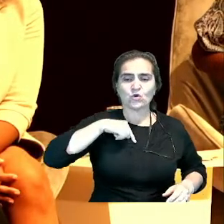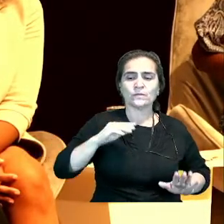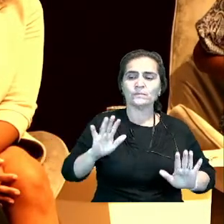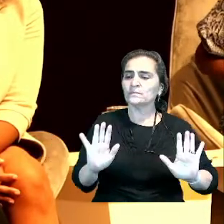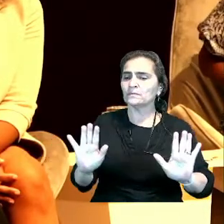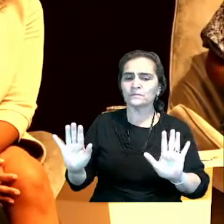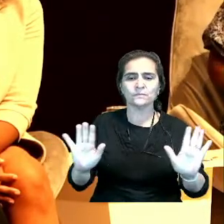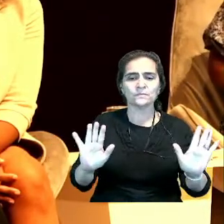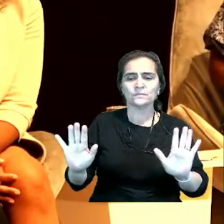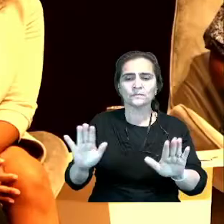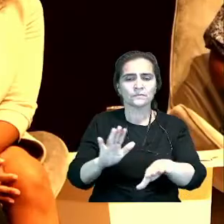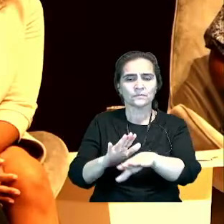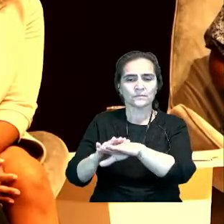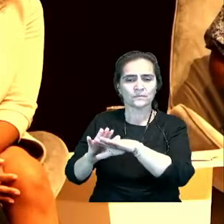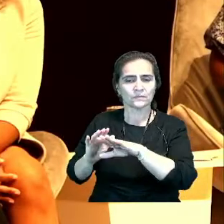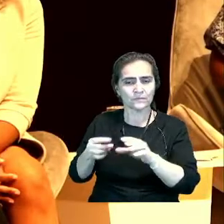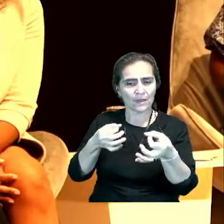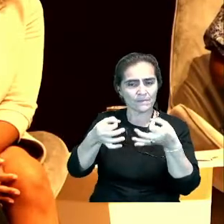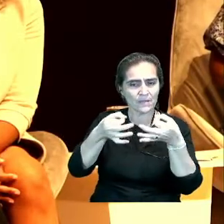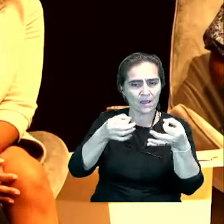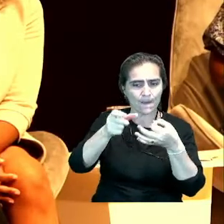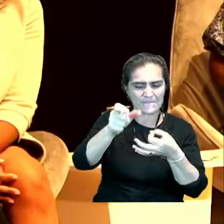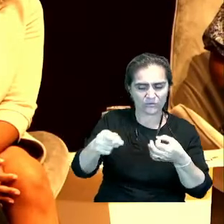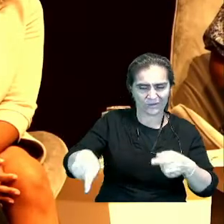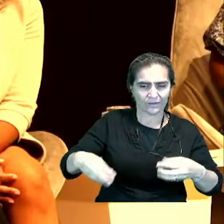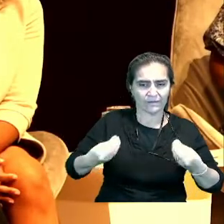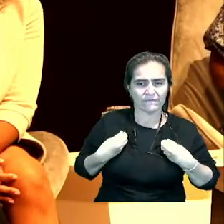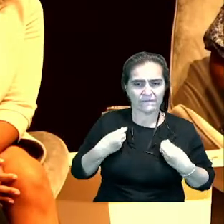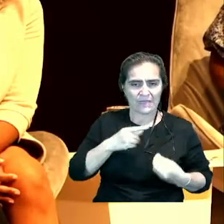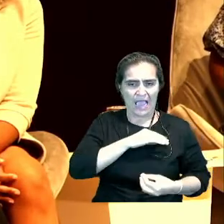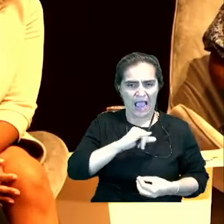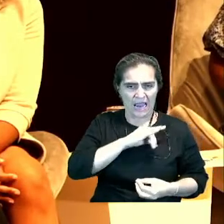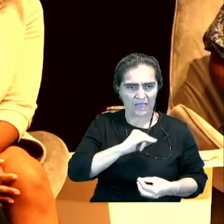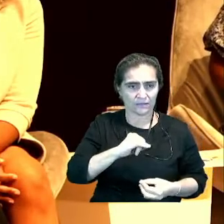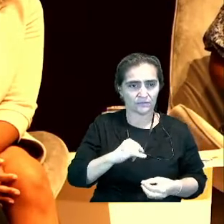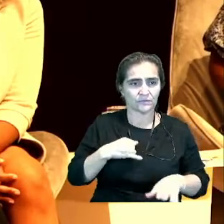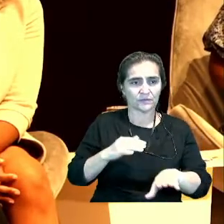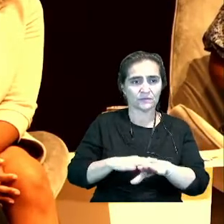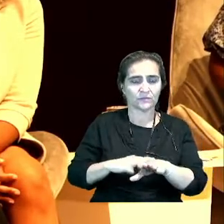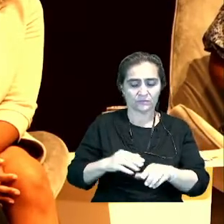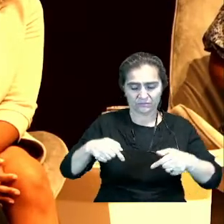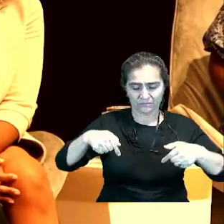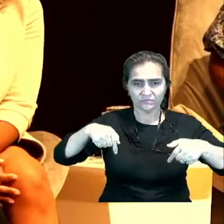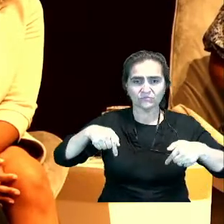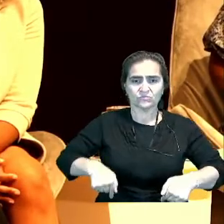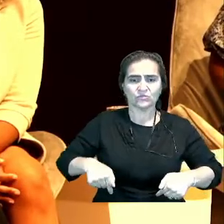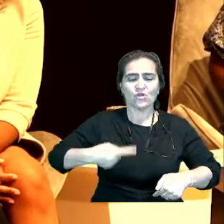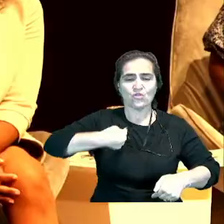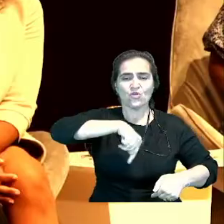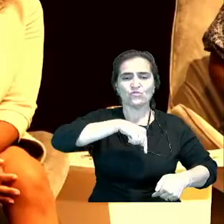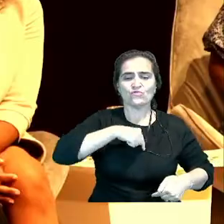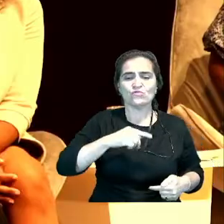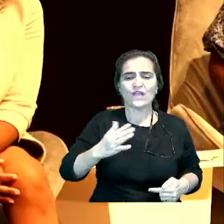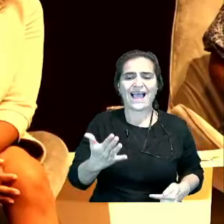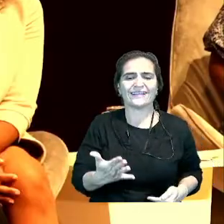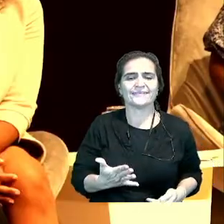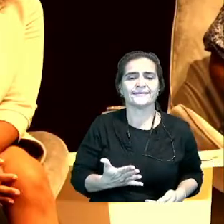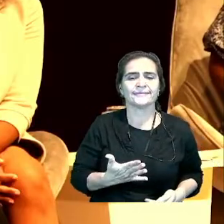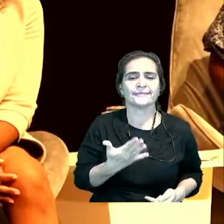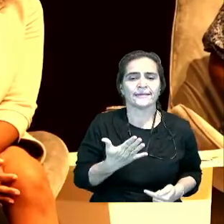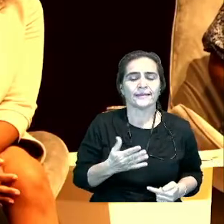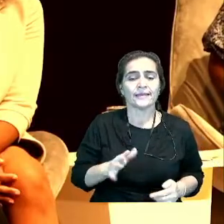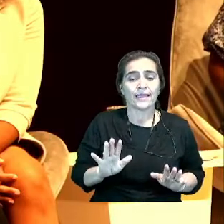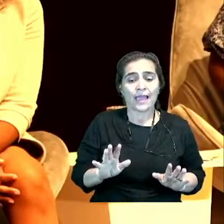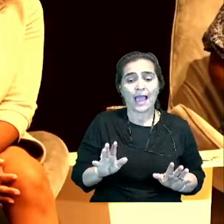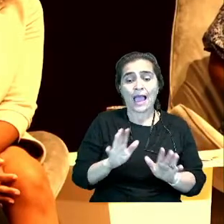what we did was exercise resistance, telling people in Cali and throughout the country that we're here